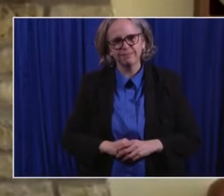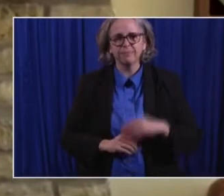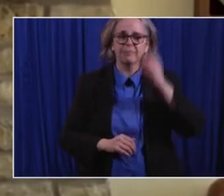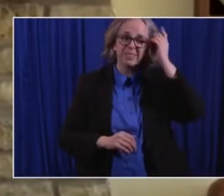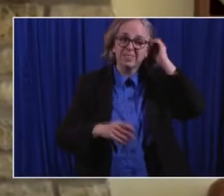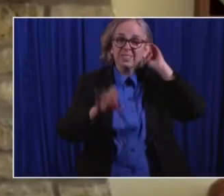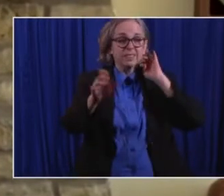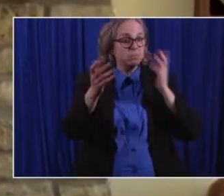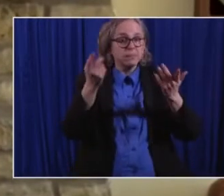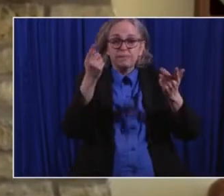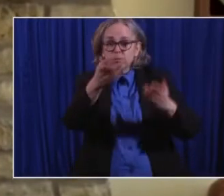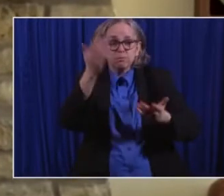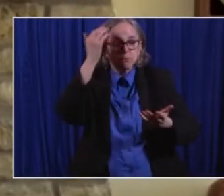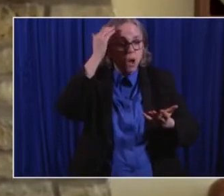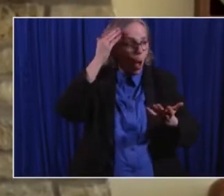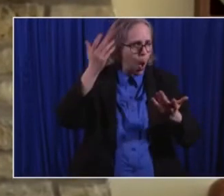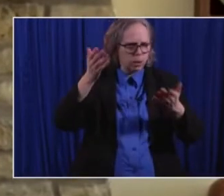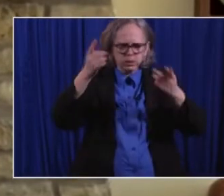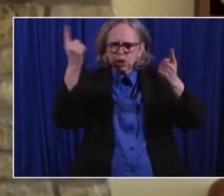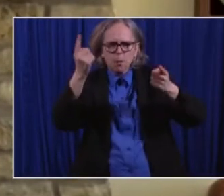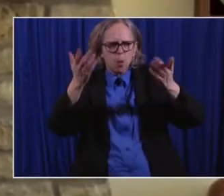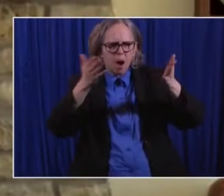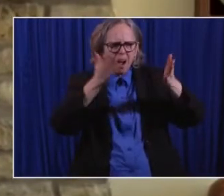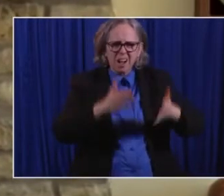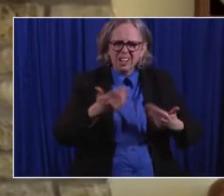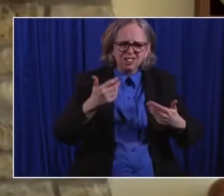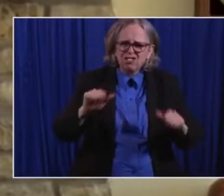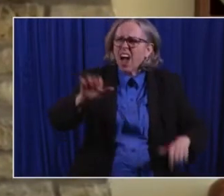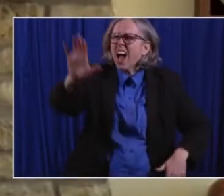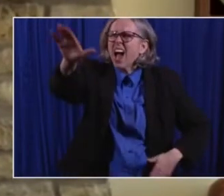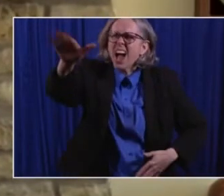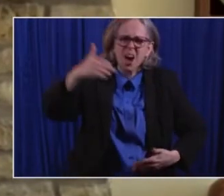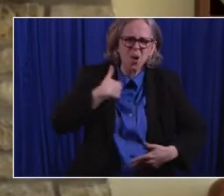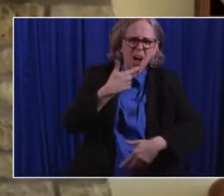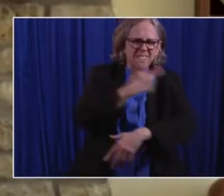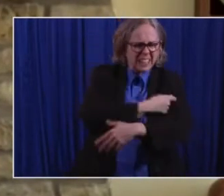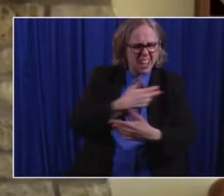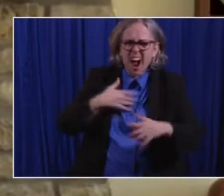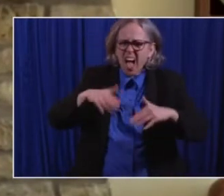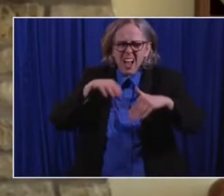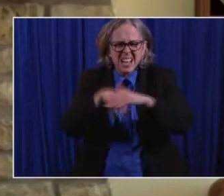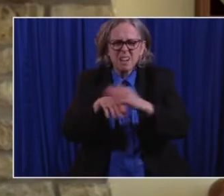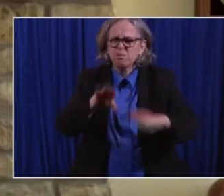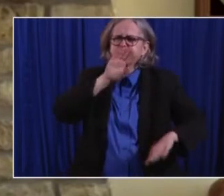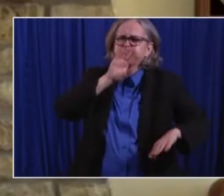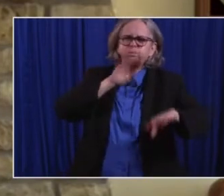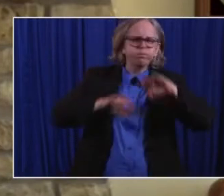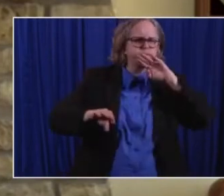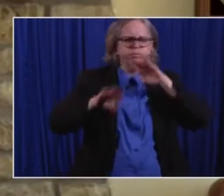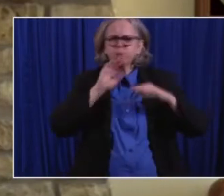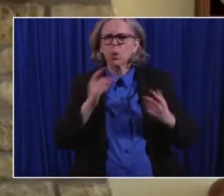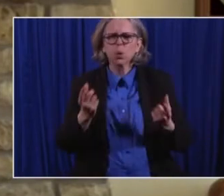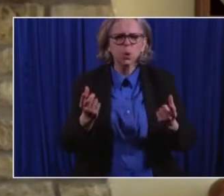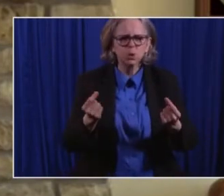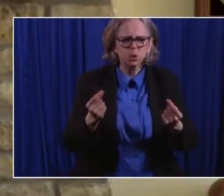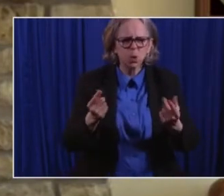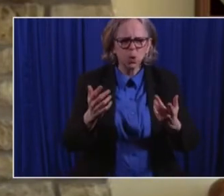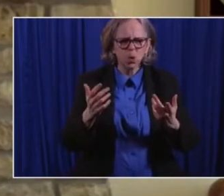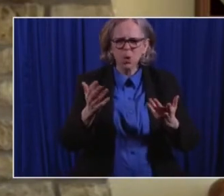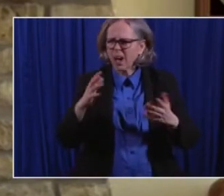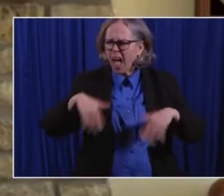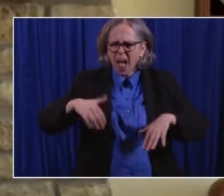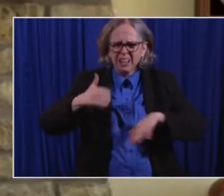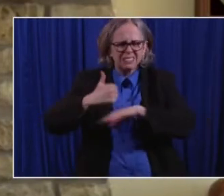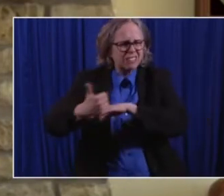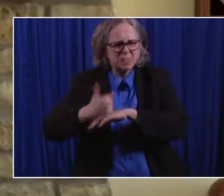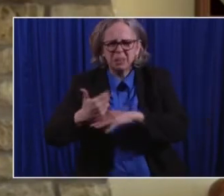had trouble navigating the internet or any reason, maybe can't get a ride, any reason can't get a shot, but they qualify, they're